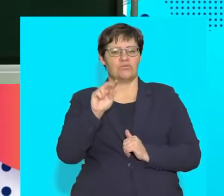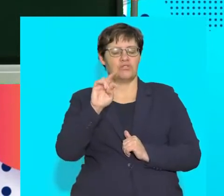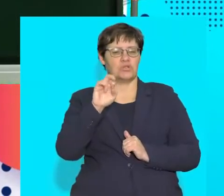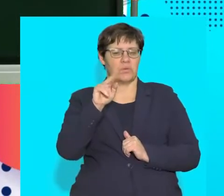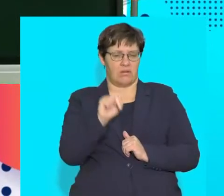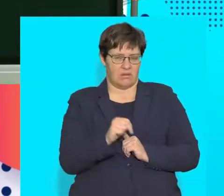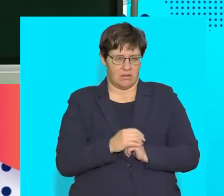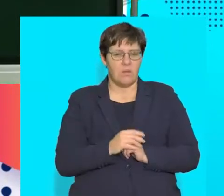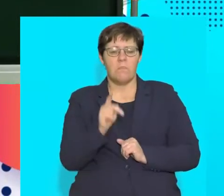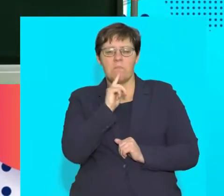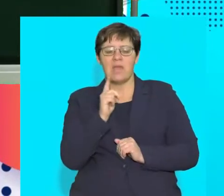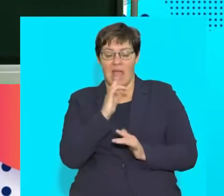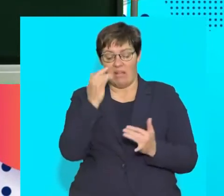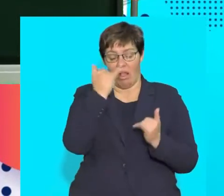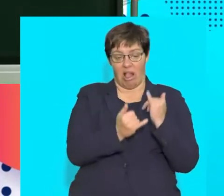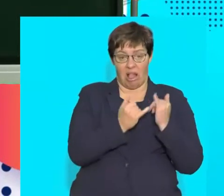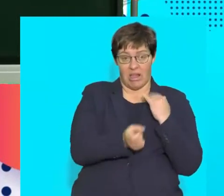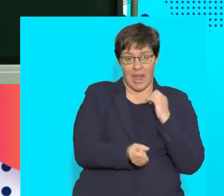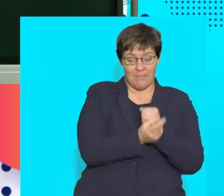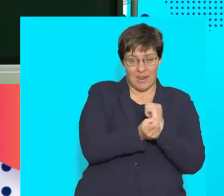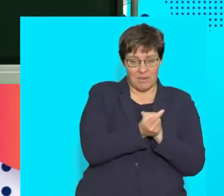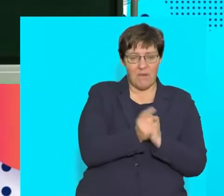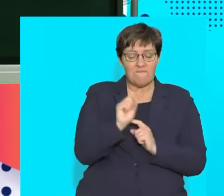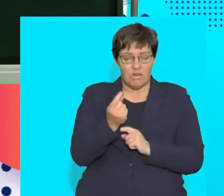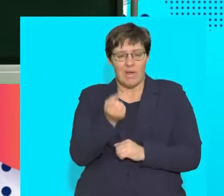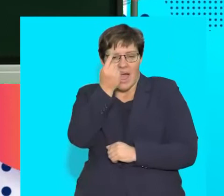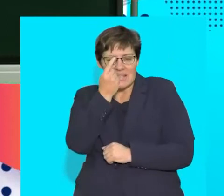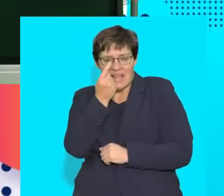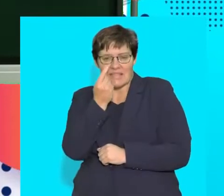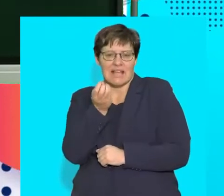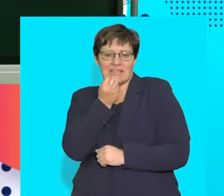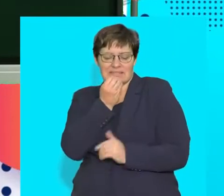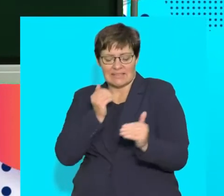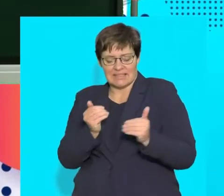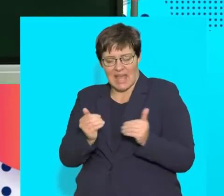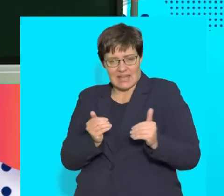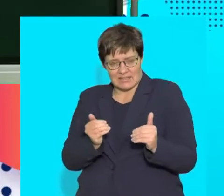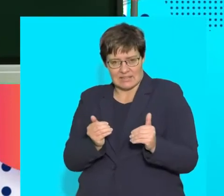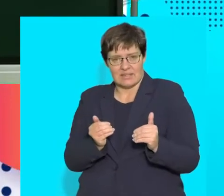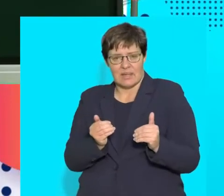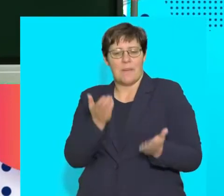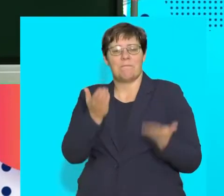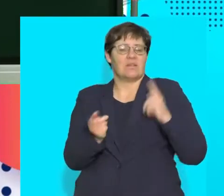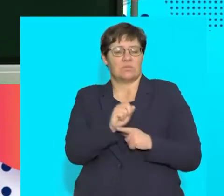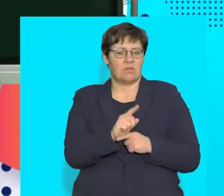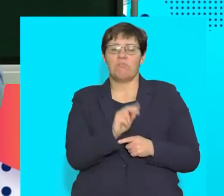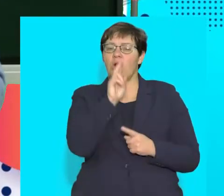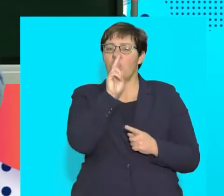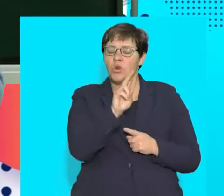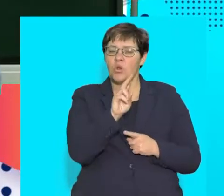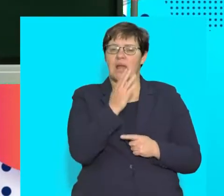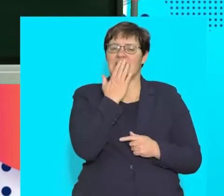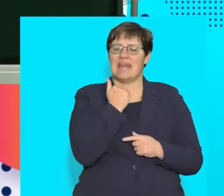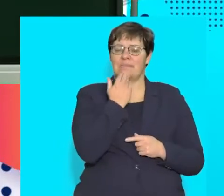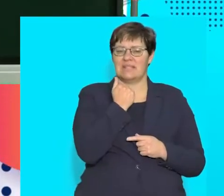before we get into disorders that we understand what a balanced diet is. We've just looked at diabetes mellitus as a disorder